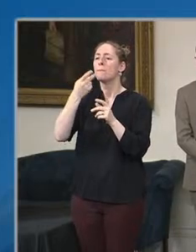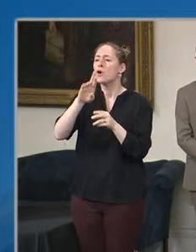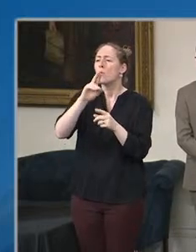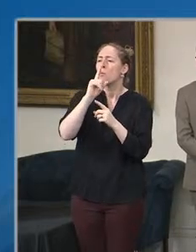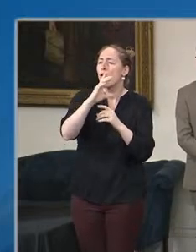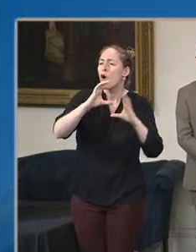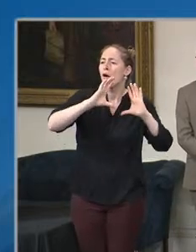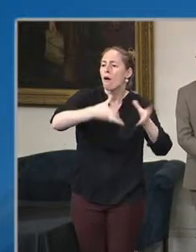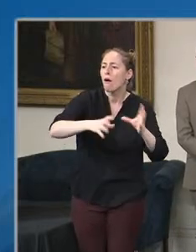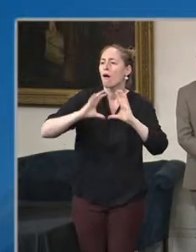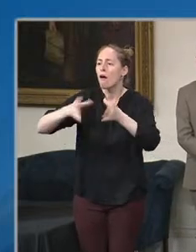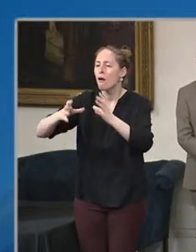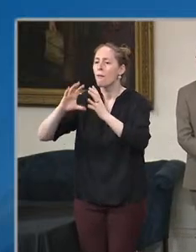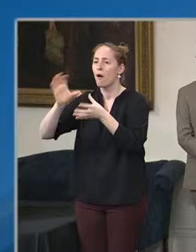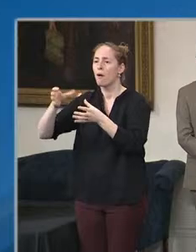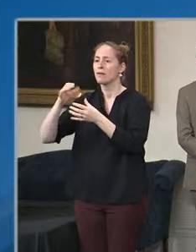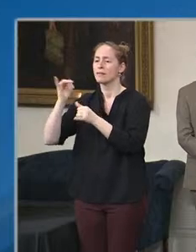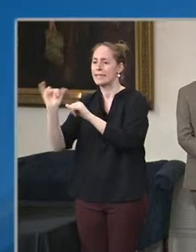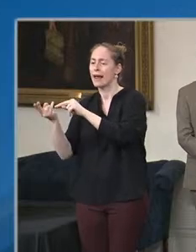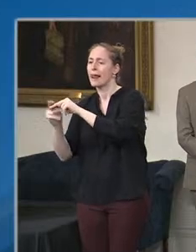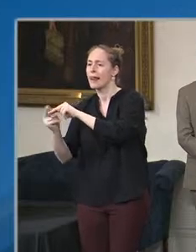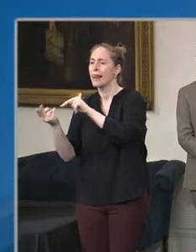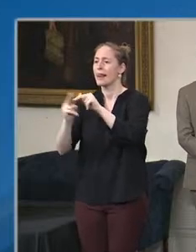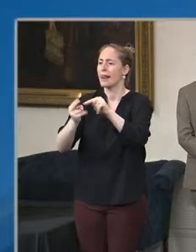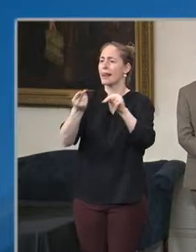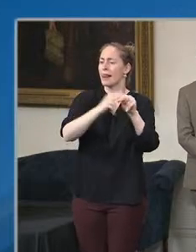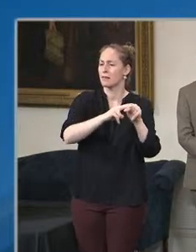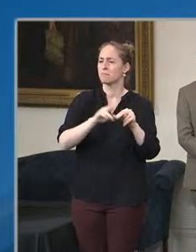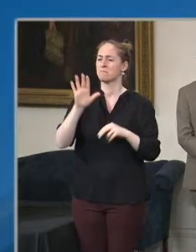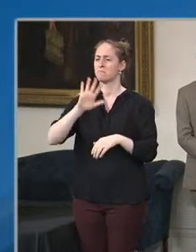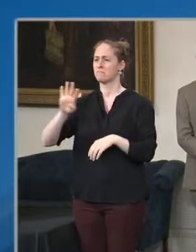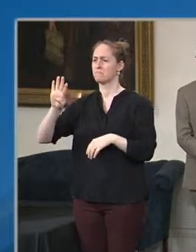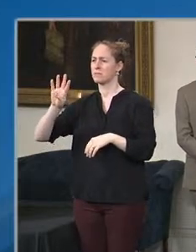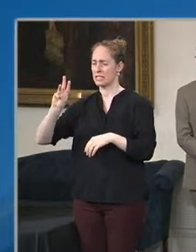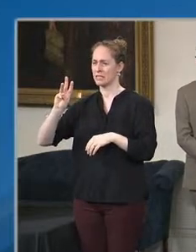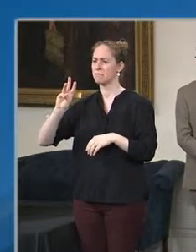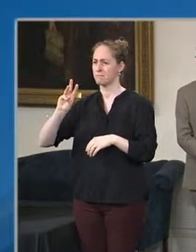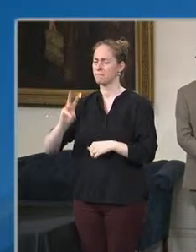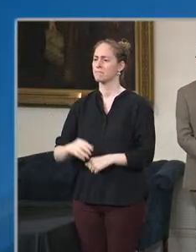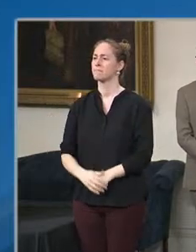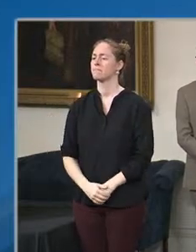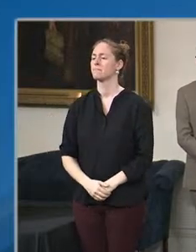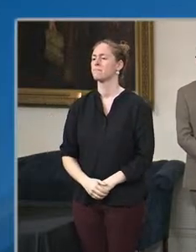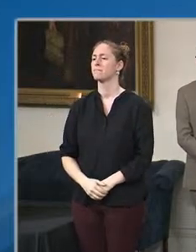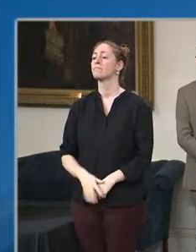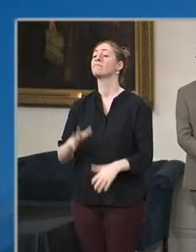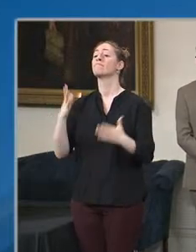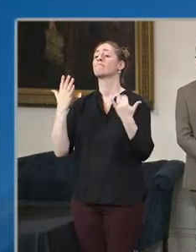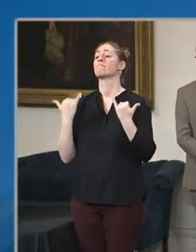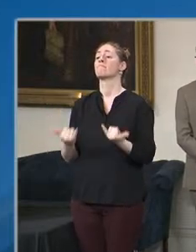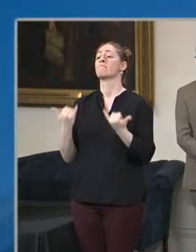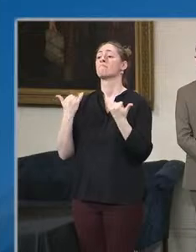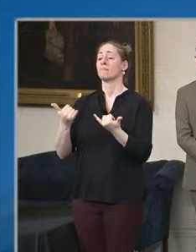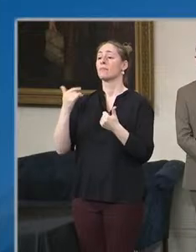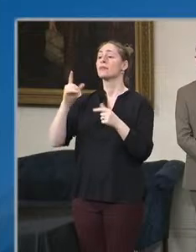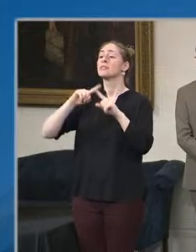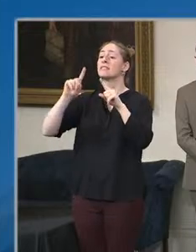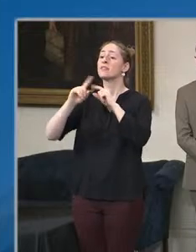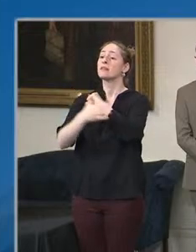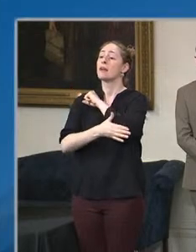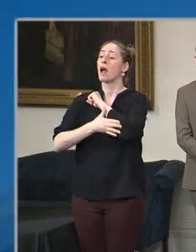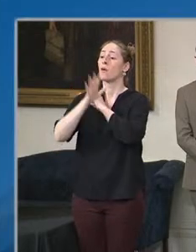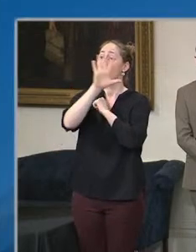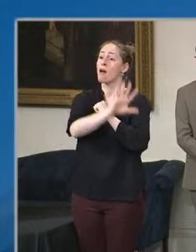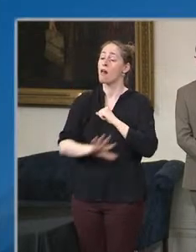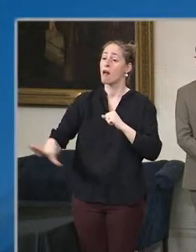first time, all 24 of our jurisdictions are in the red zone for case rates. The virus